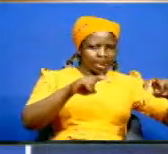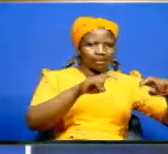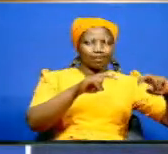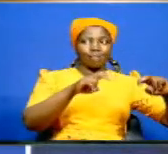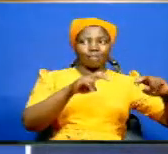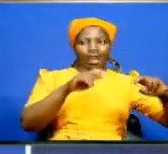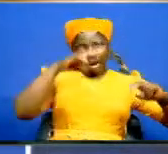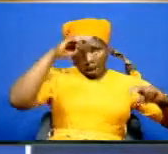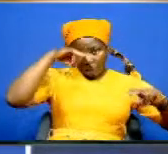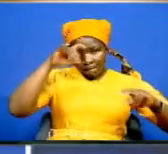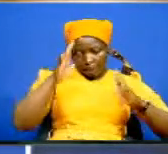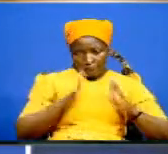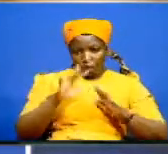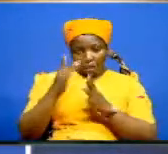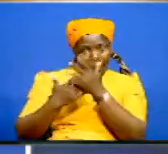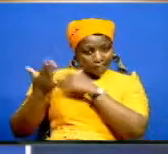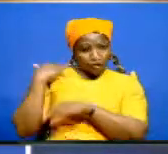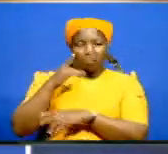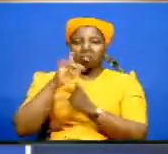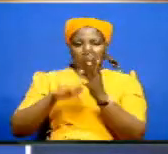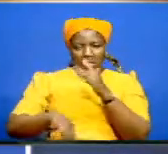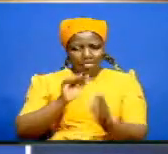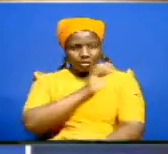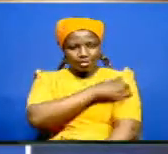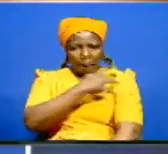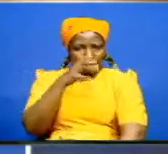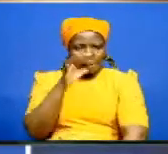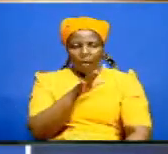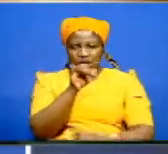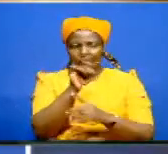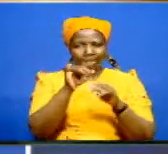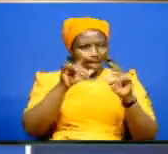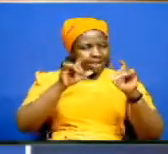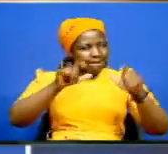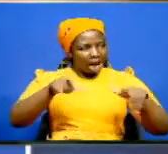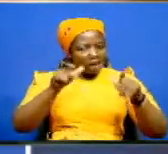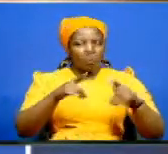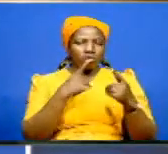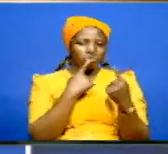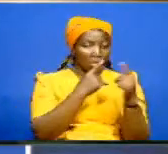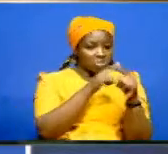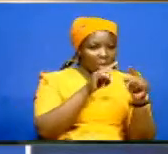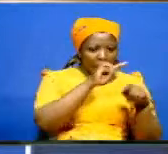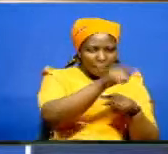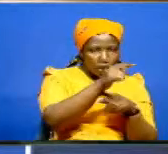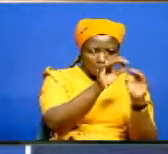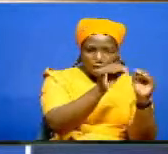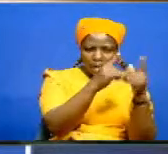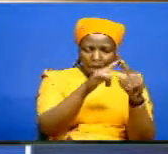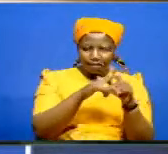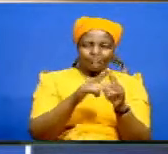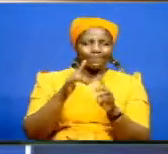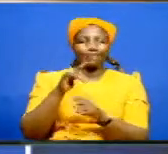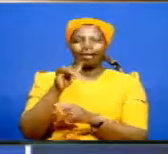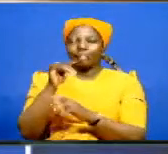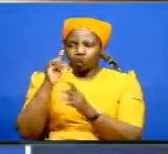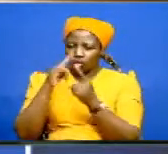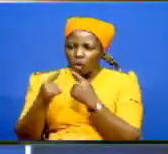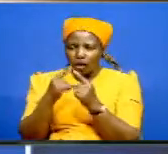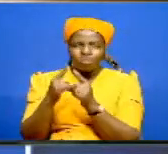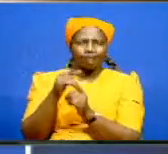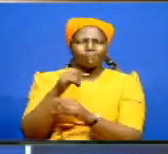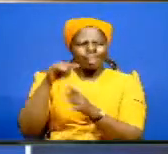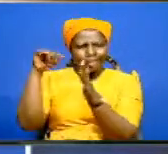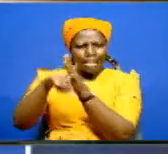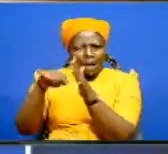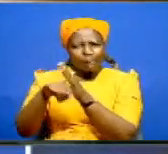person once said that the power of radio is not that it speaks to millions, but that it speaks intimately and privately to each one of